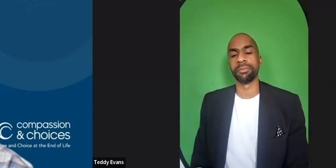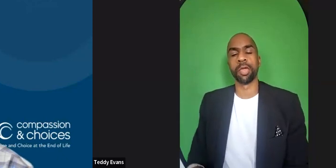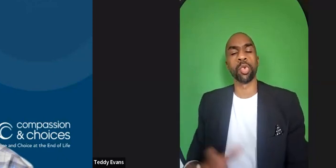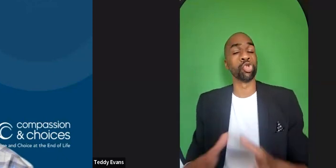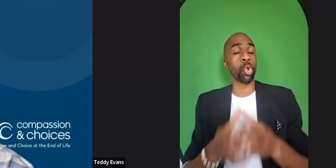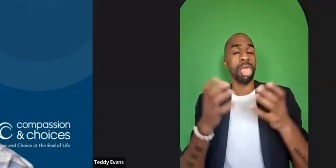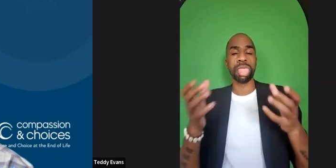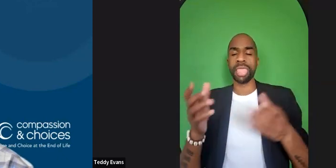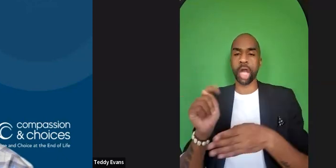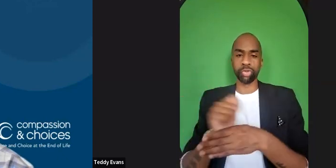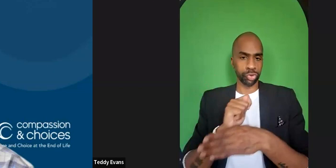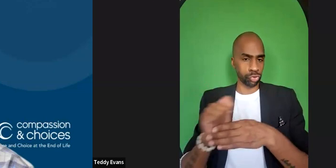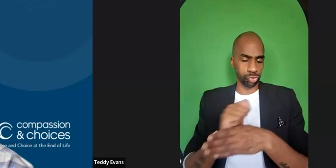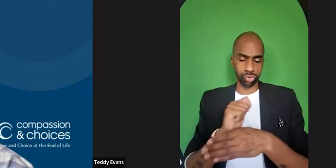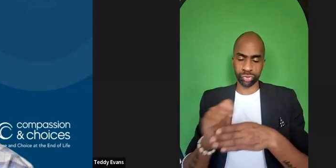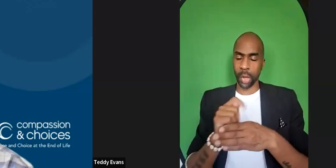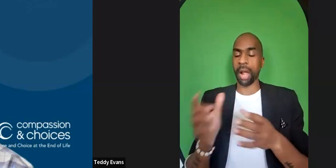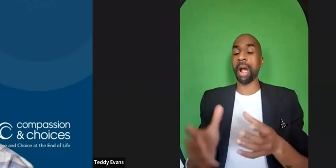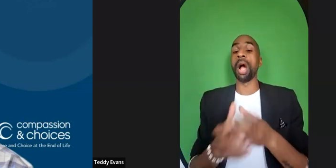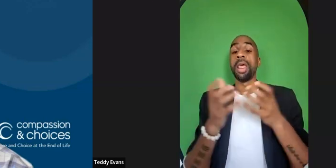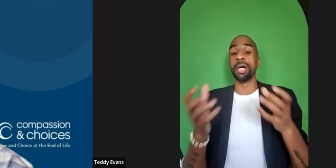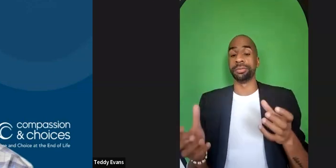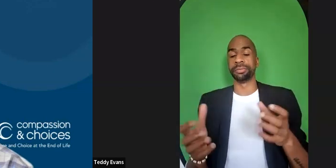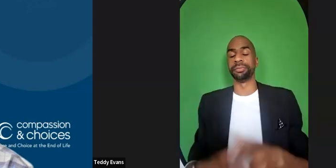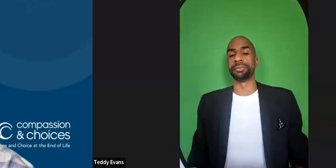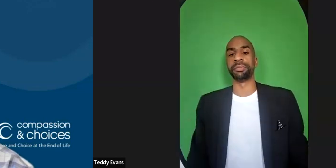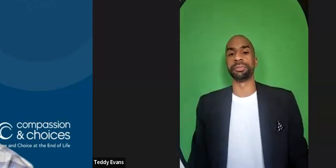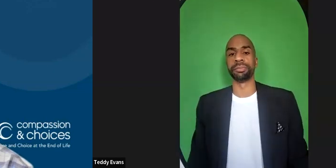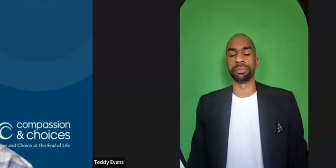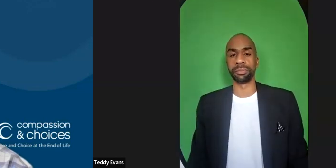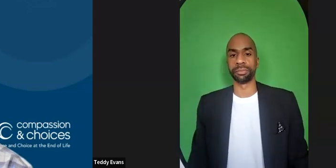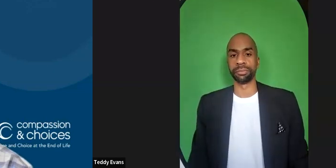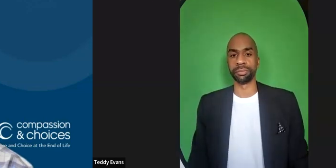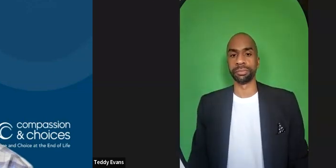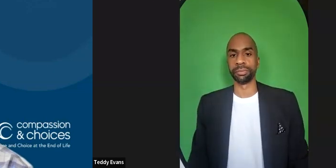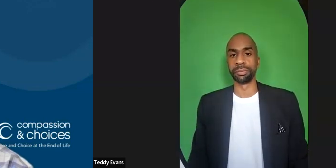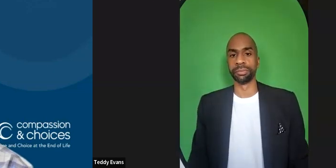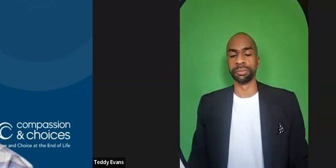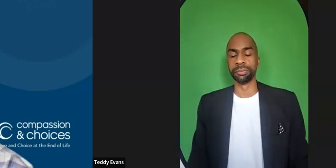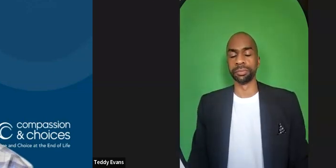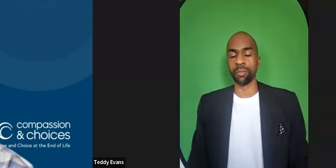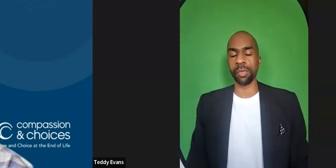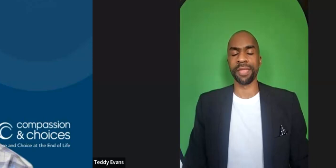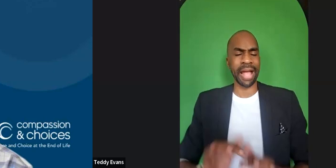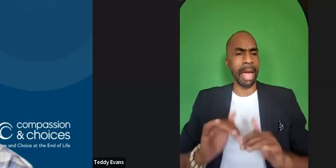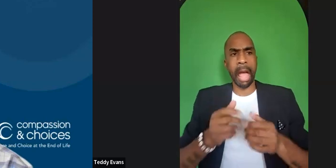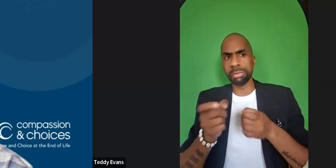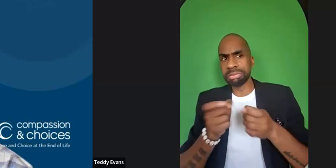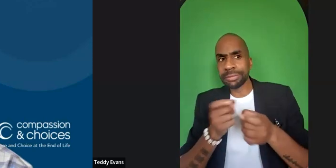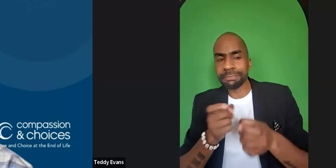support for the caregiver, trying to help them figure out how to manage the difficult, you know, circumstances that may